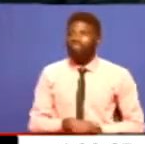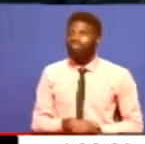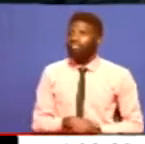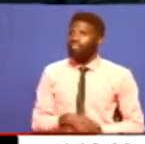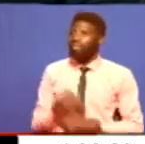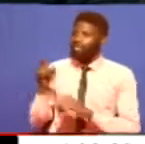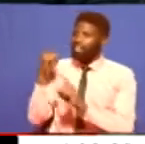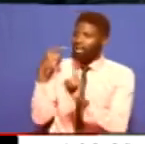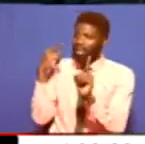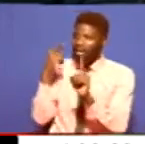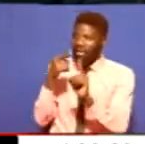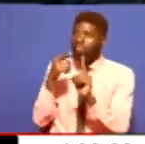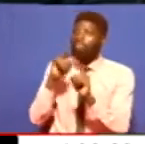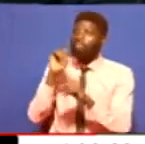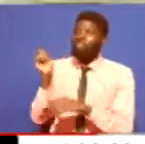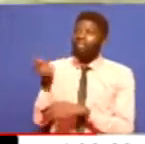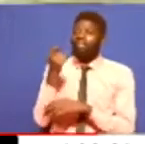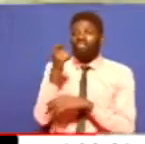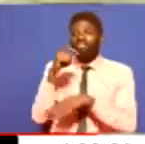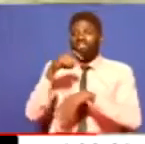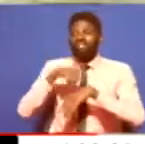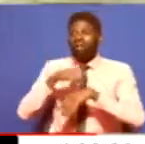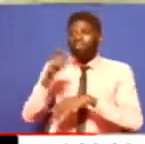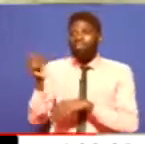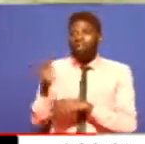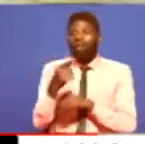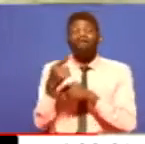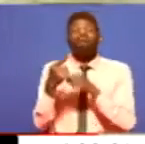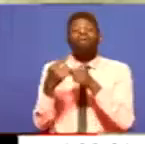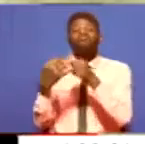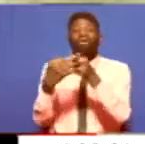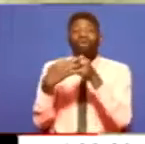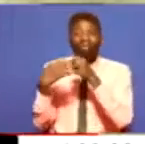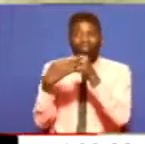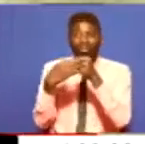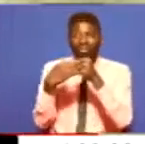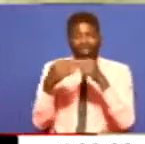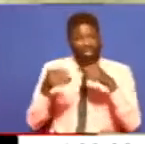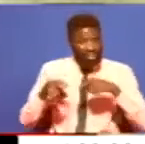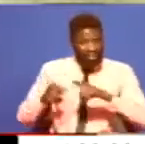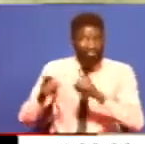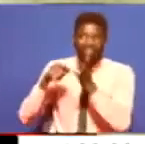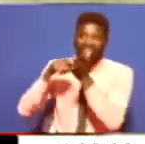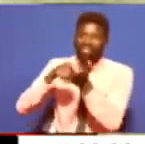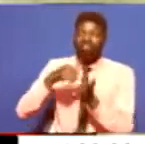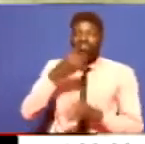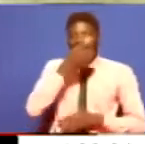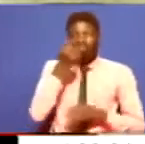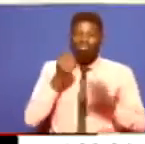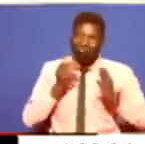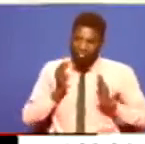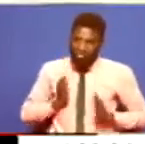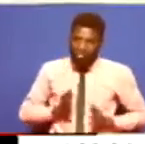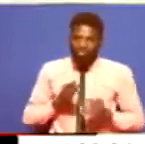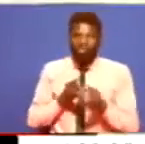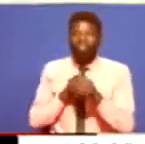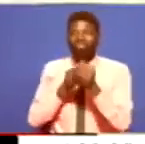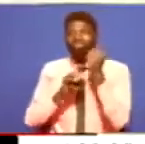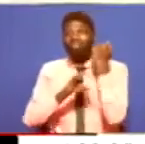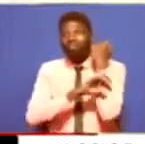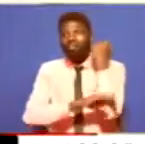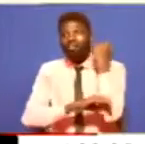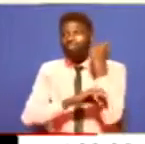for presidency in the August polls, insisted that he is the best candidate to lead the country and will not be derailed